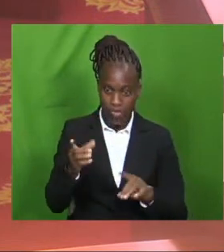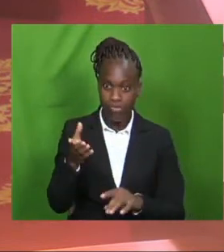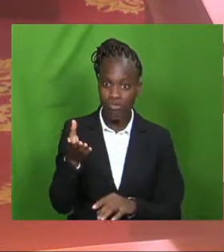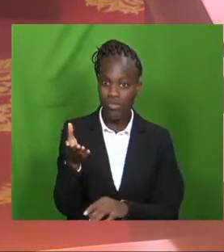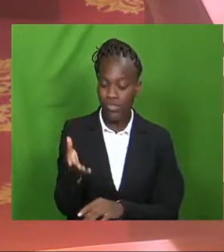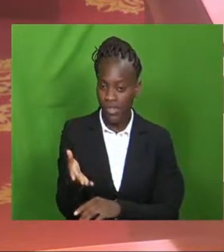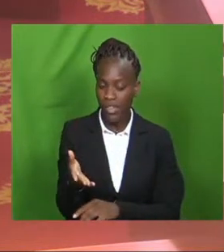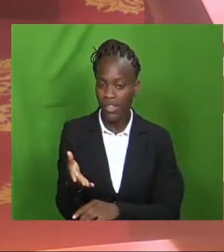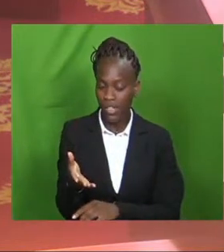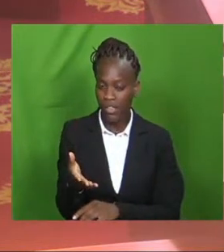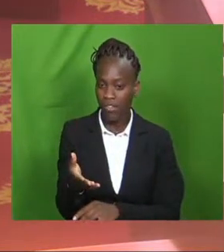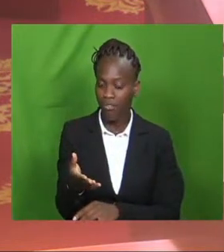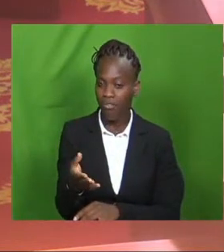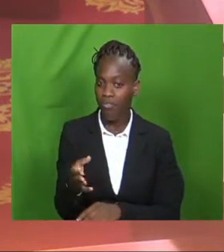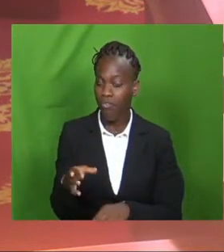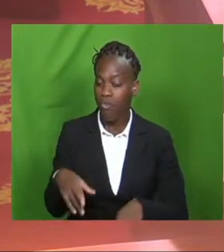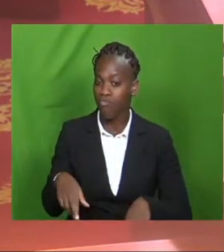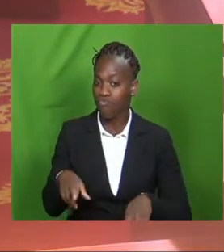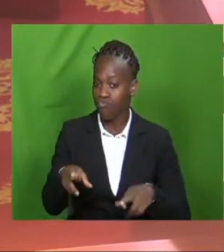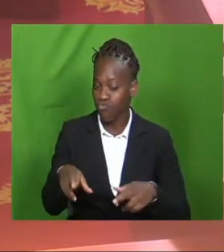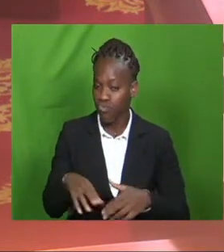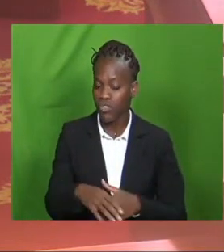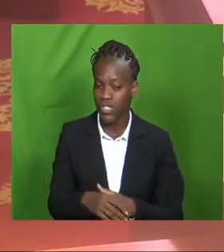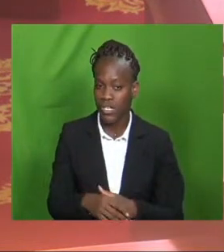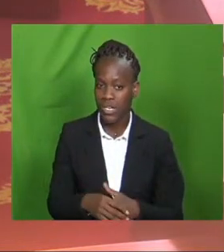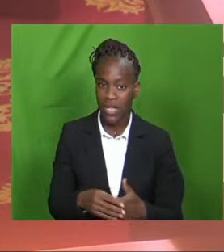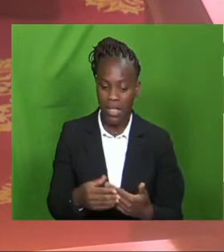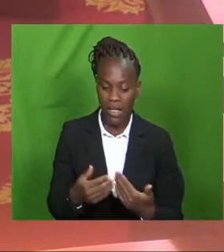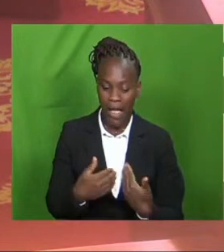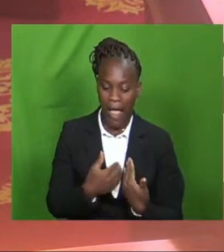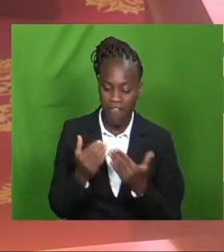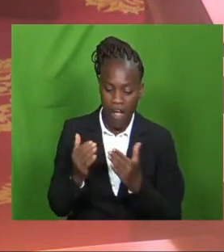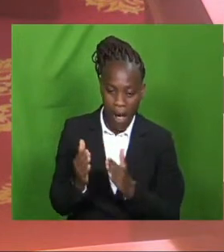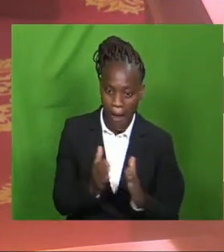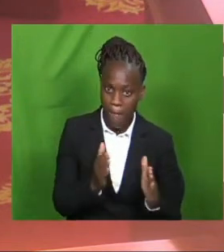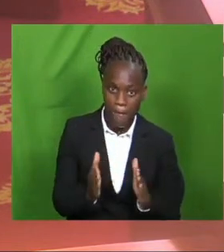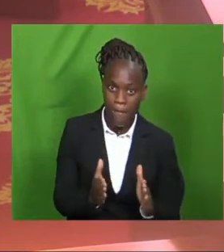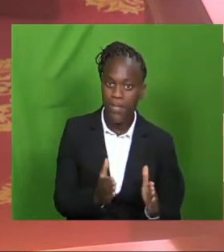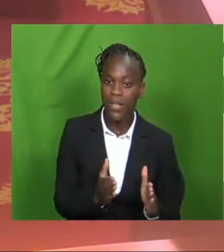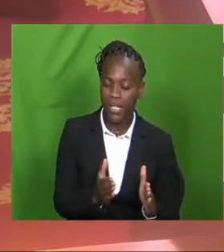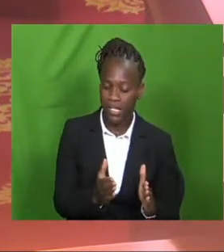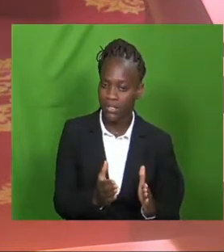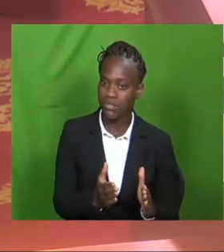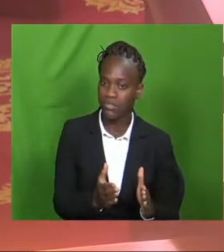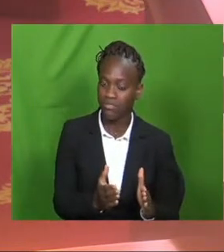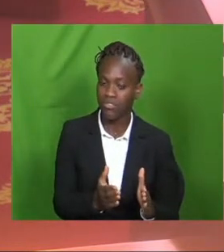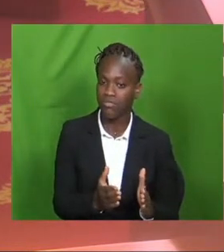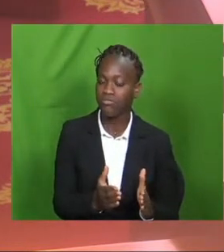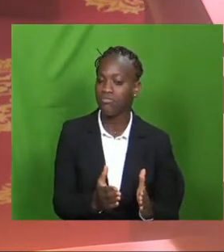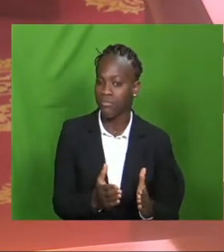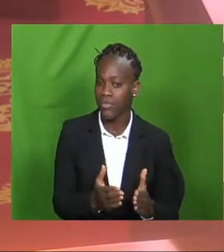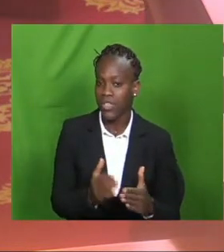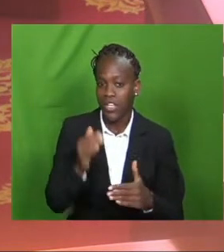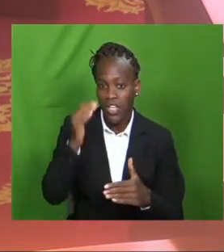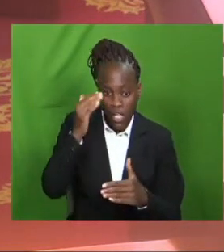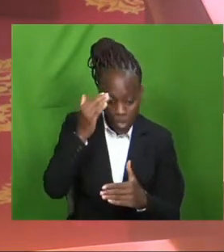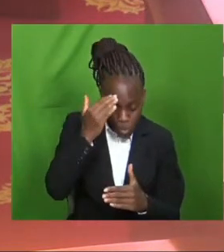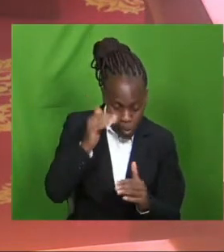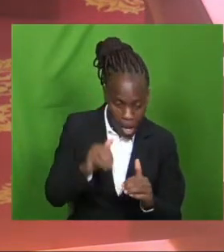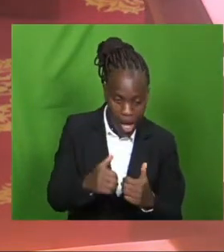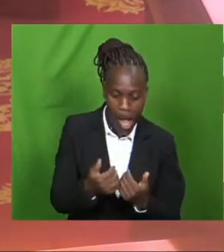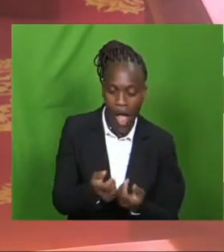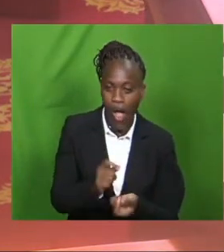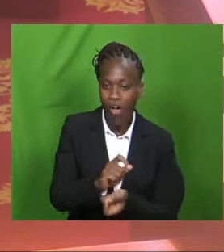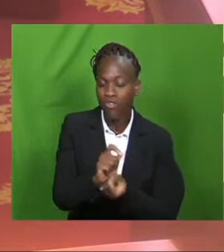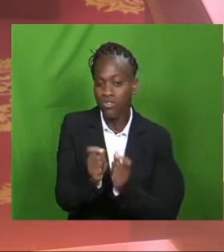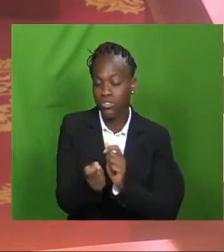these roads and cost estimates prepared for spot improvement and rehabilitation